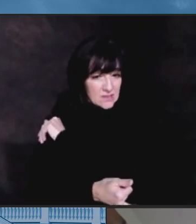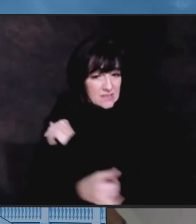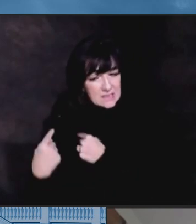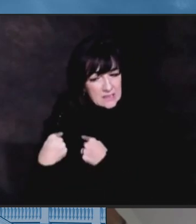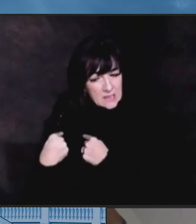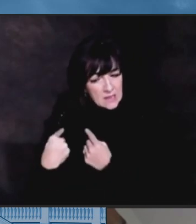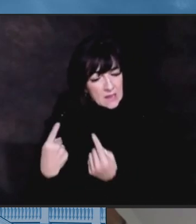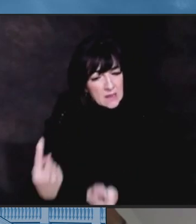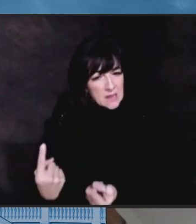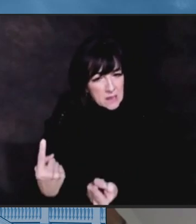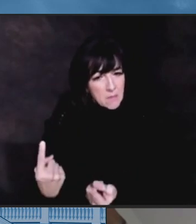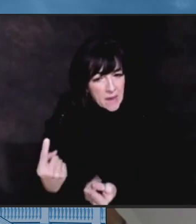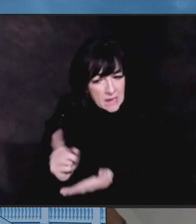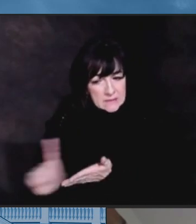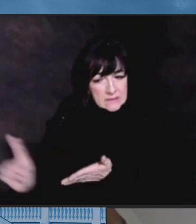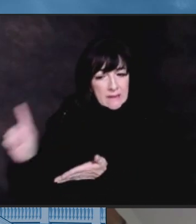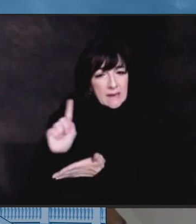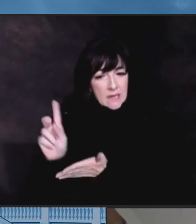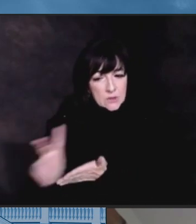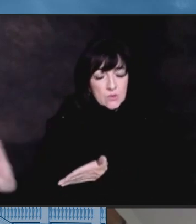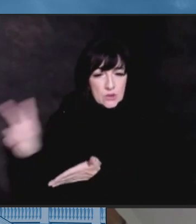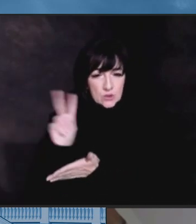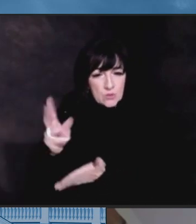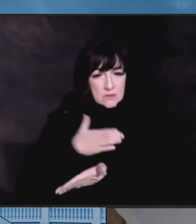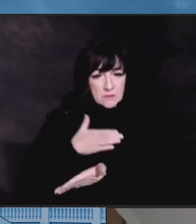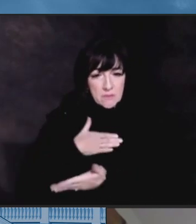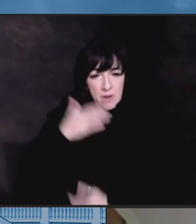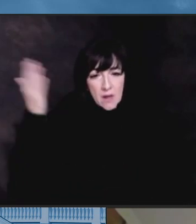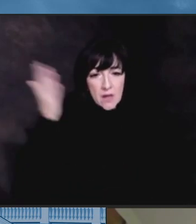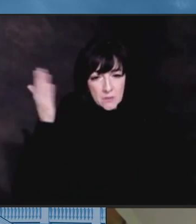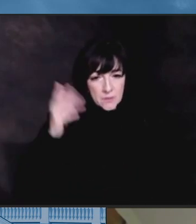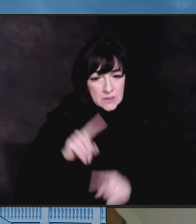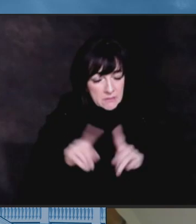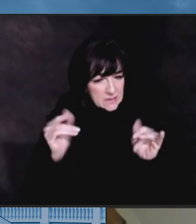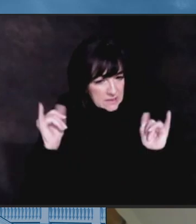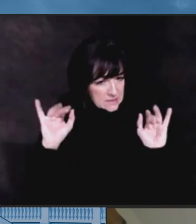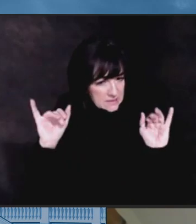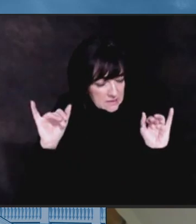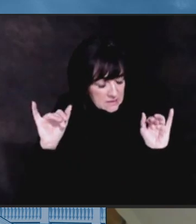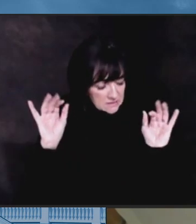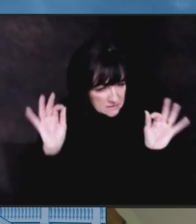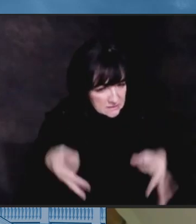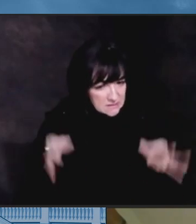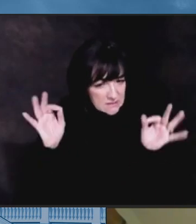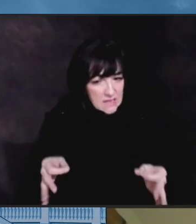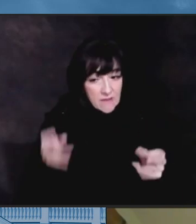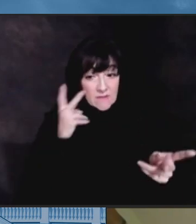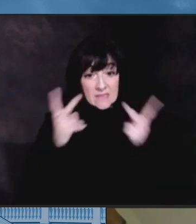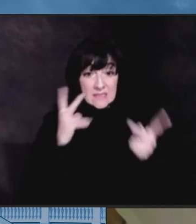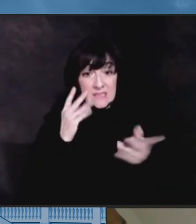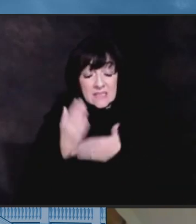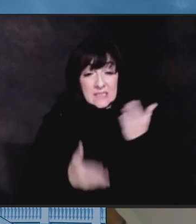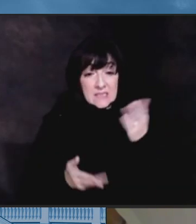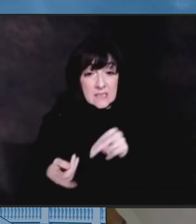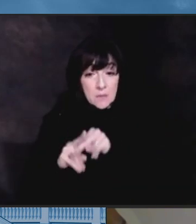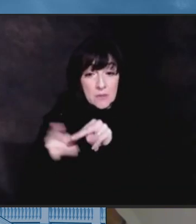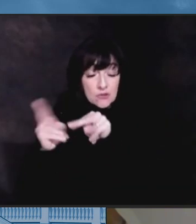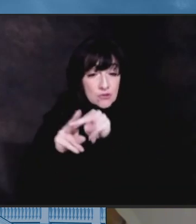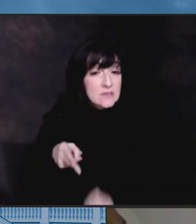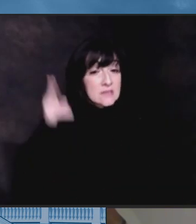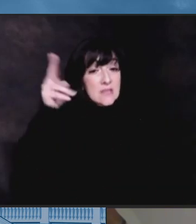briefings, but we're definitely seeing some significant increases. Highest percent positivity,